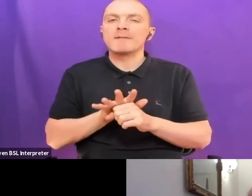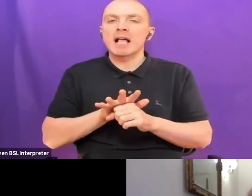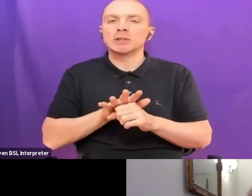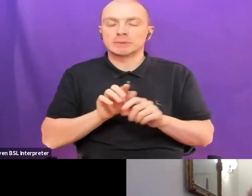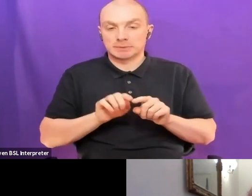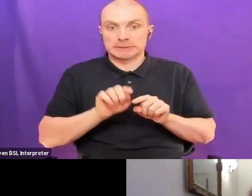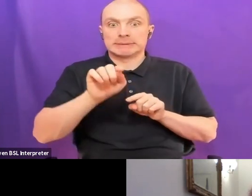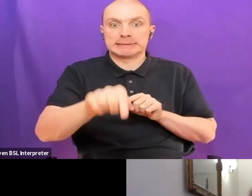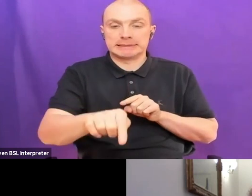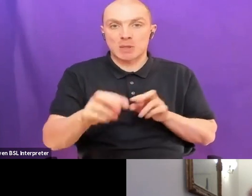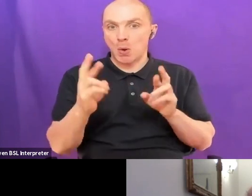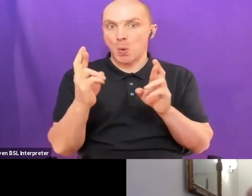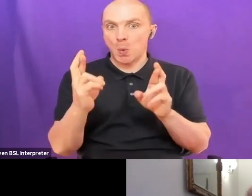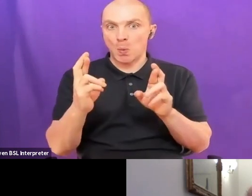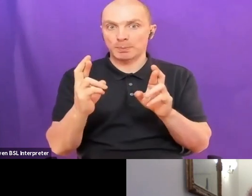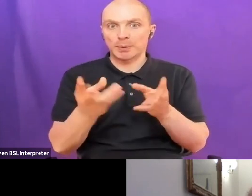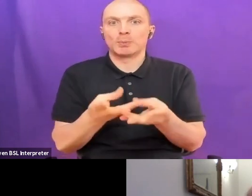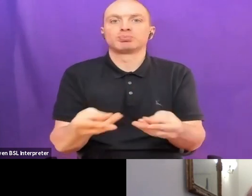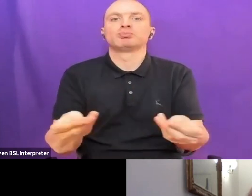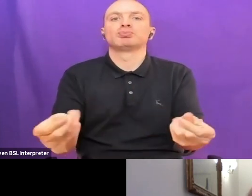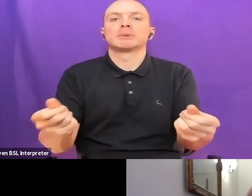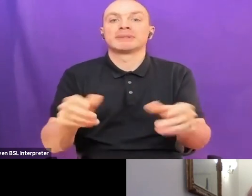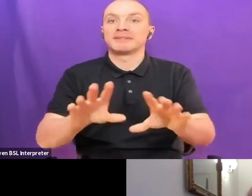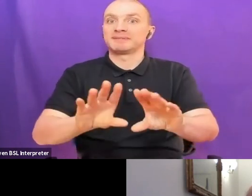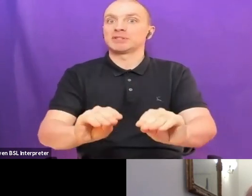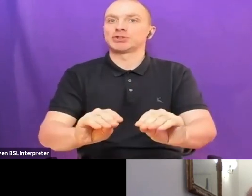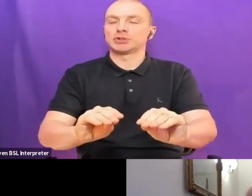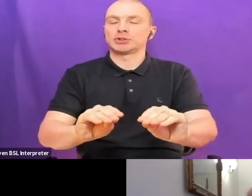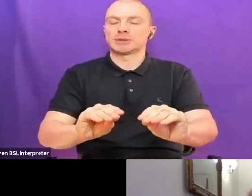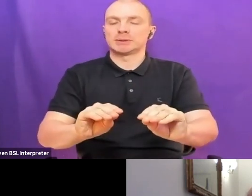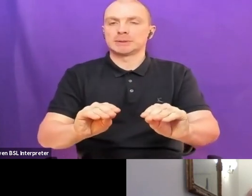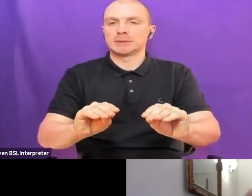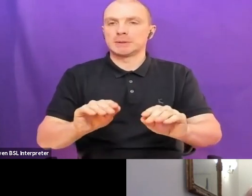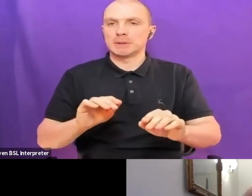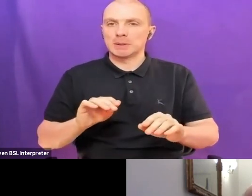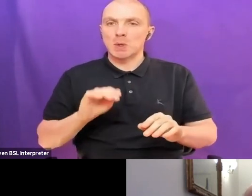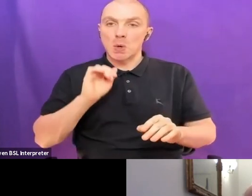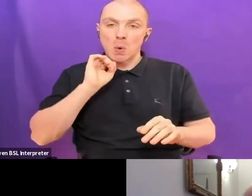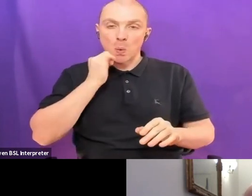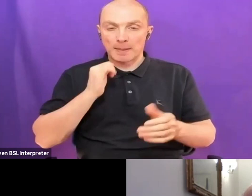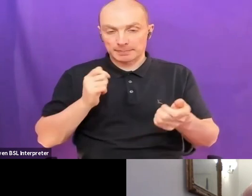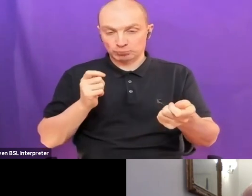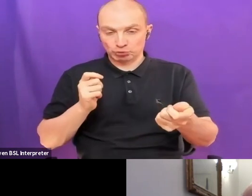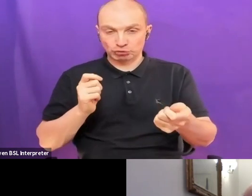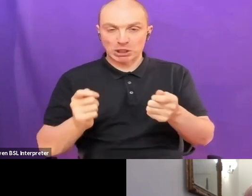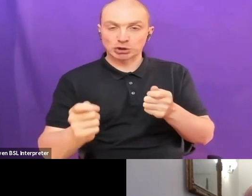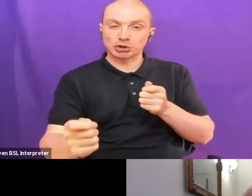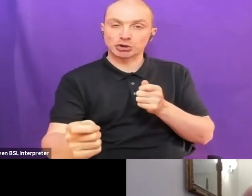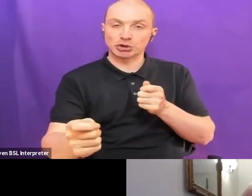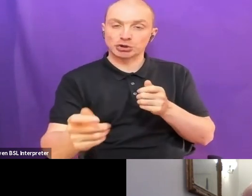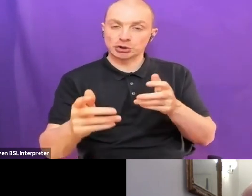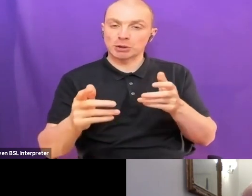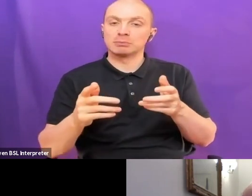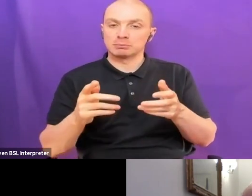too long. There will be some changes which I think we're still grappling with. It looks likely there will be more